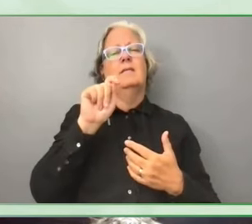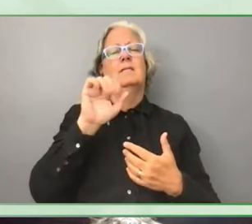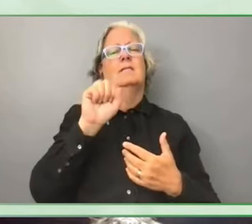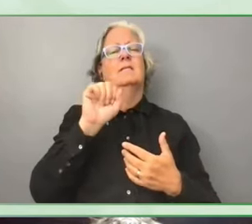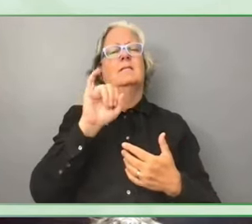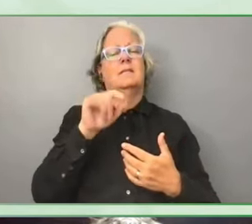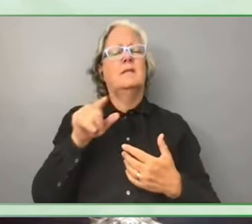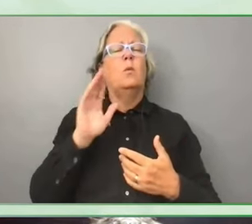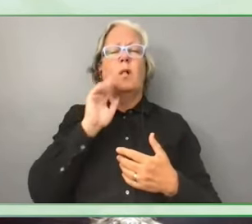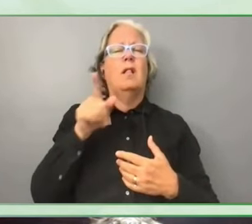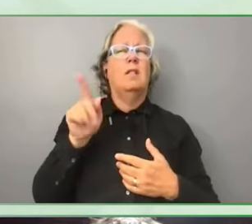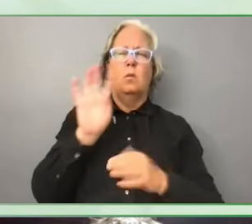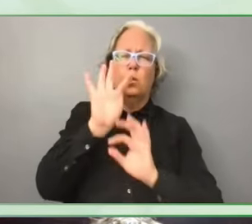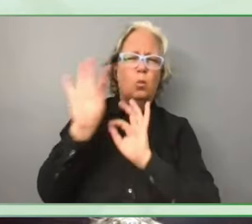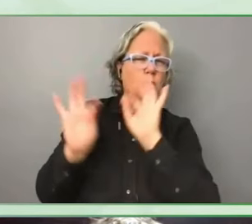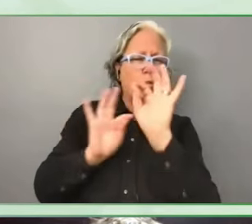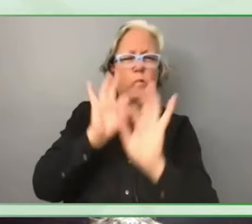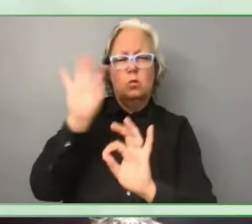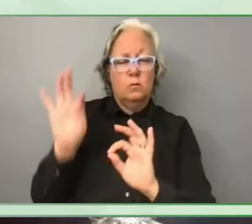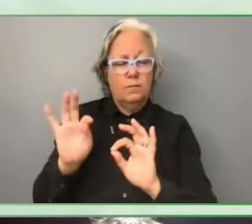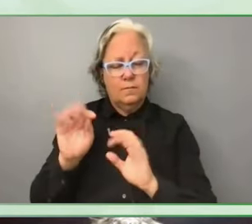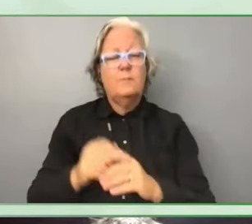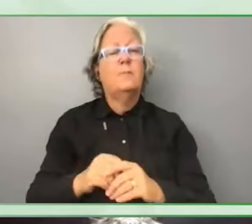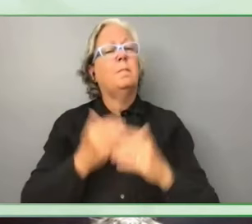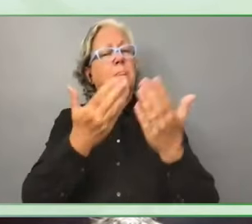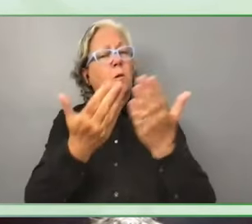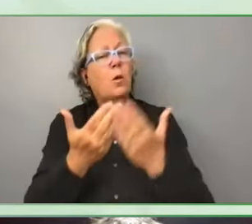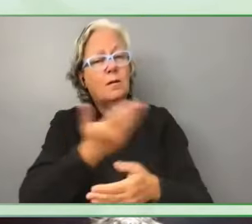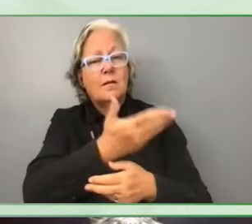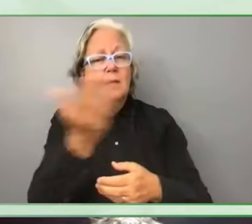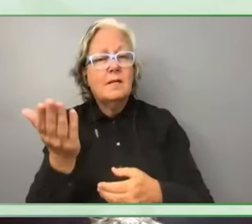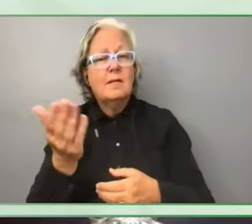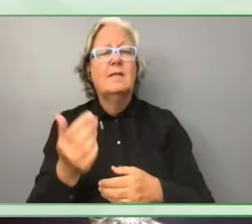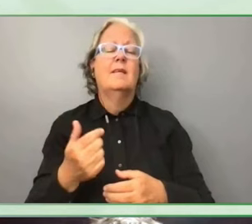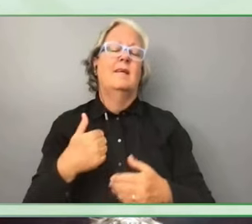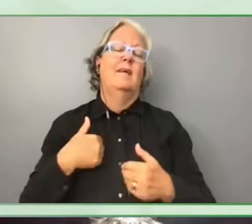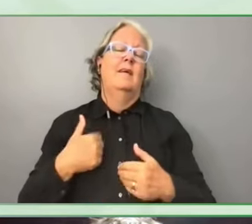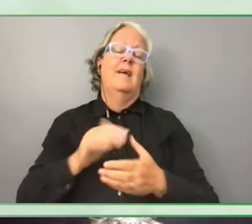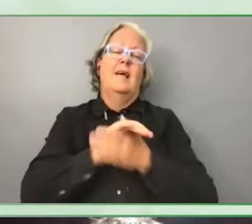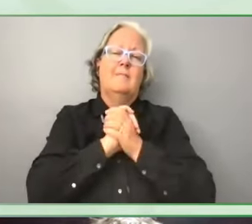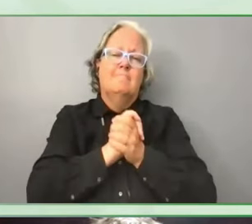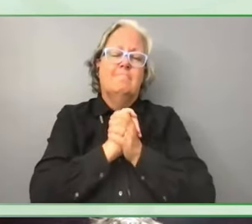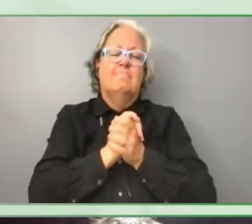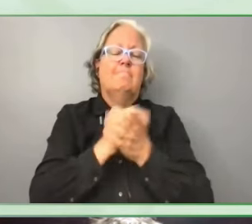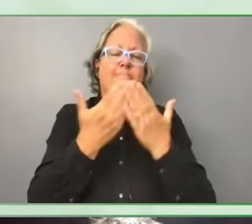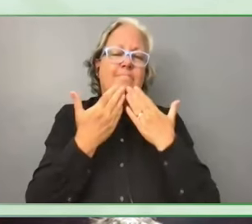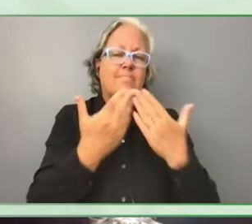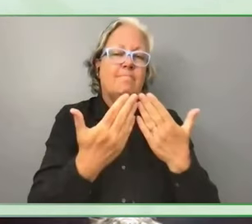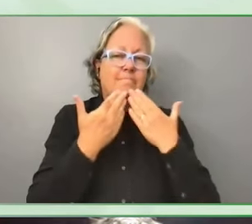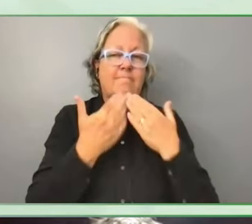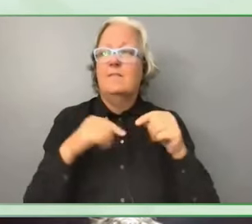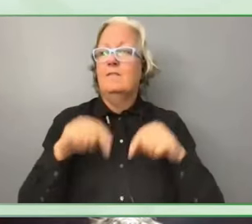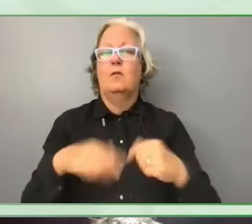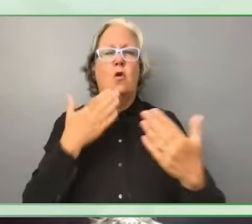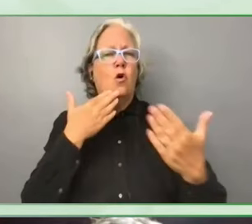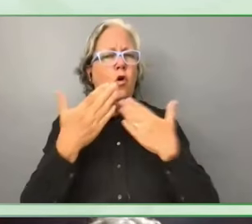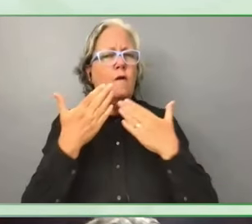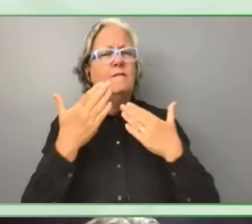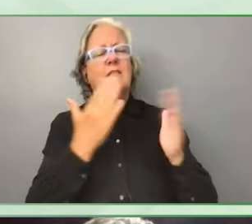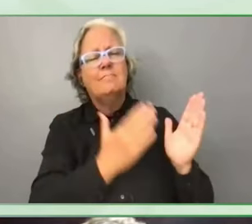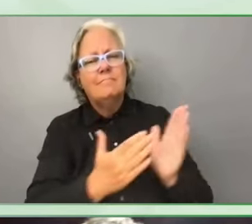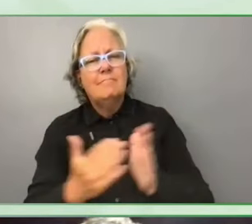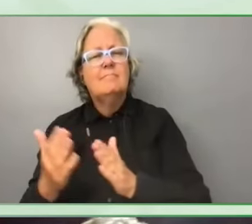welcome to the session. We're grateful for this conference and for this topic. So I'd like